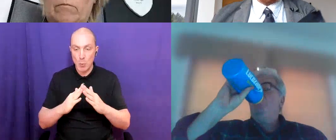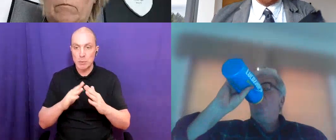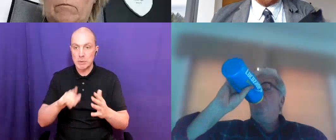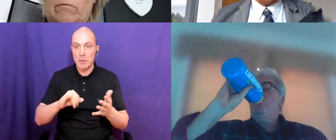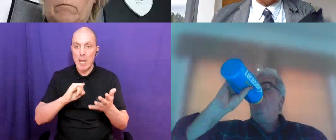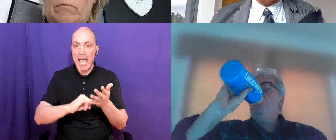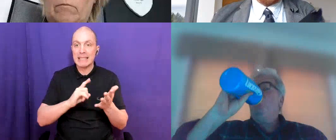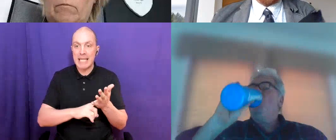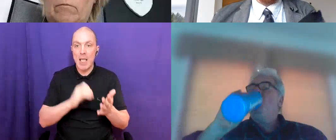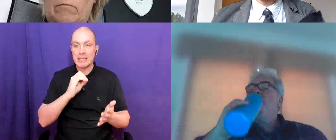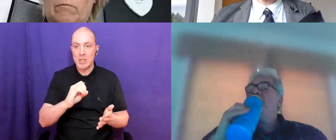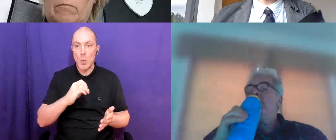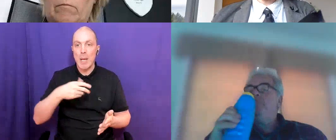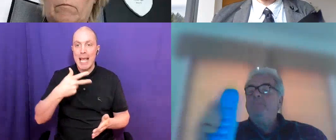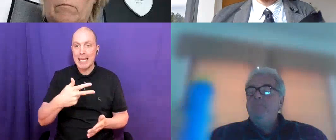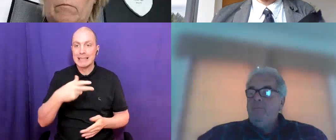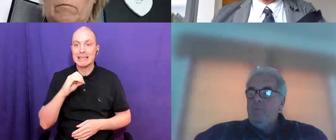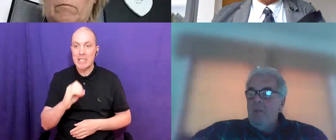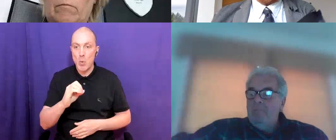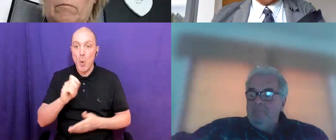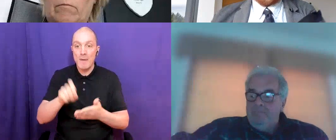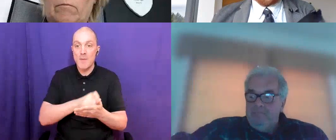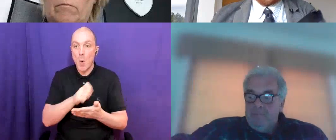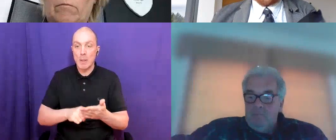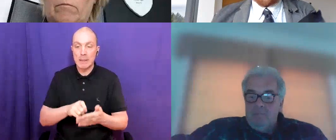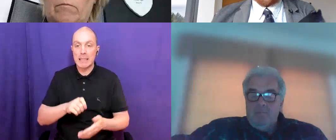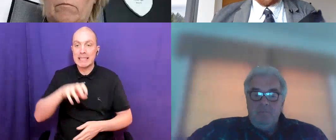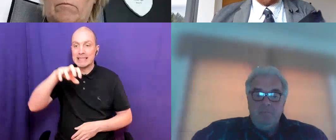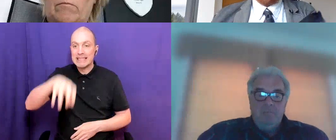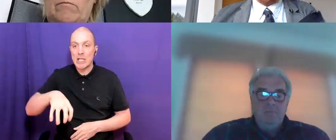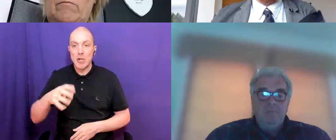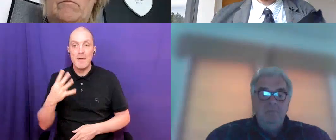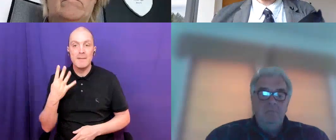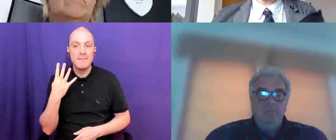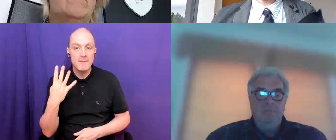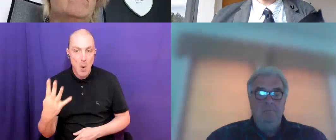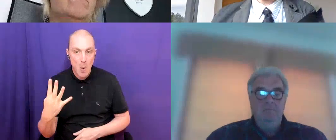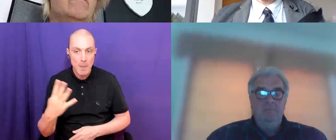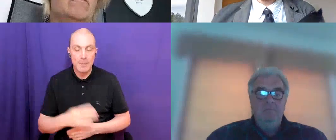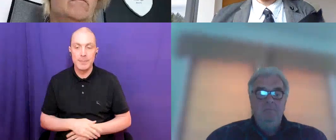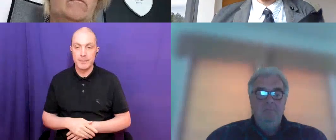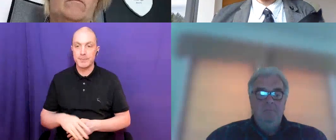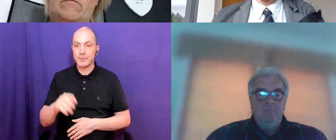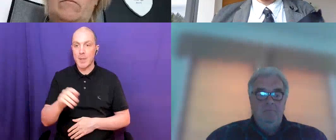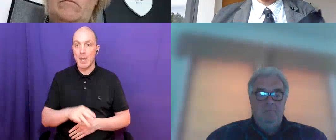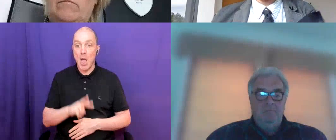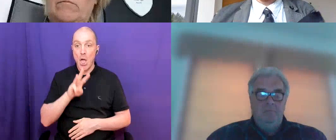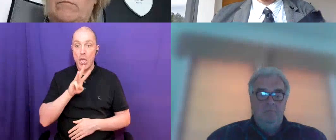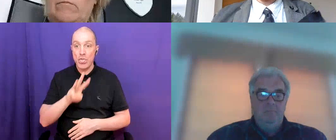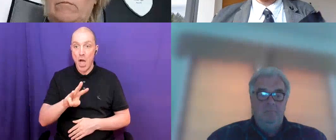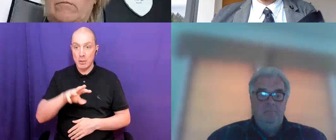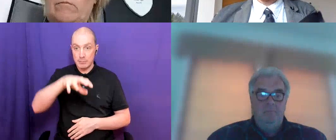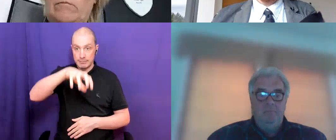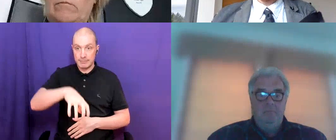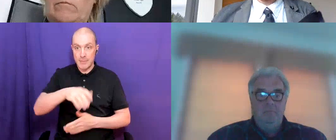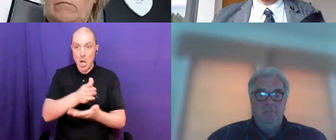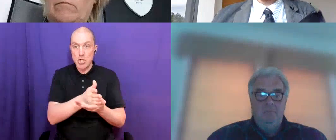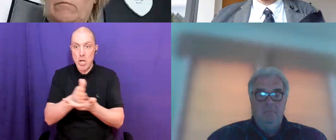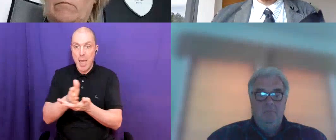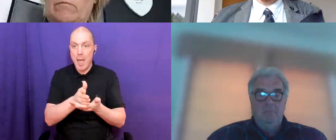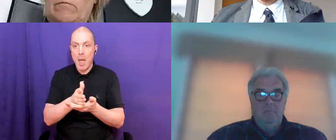register SL 080 will vote at Station 4. The third of the shared polling stations